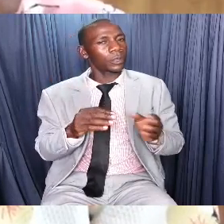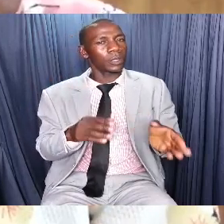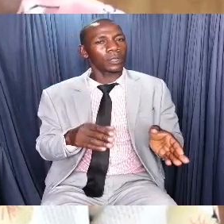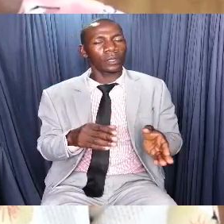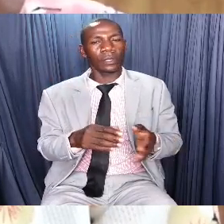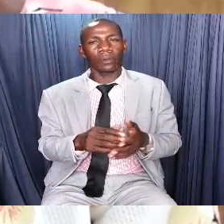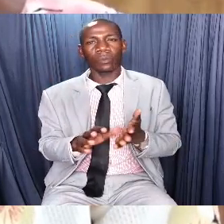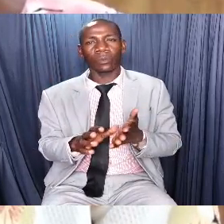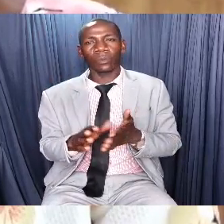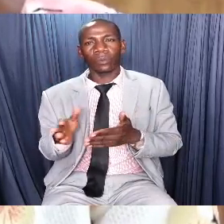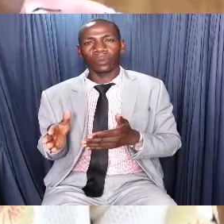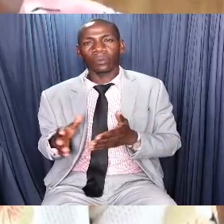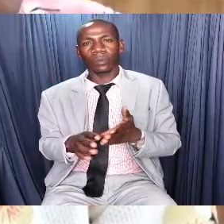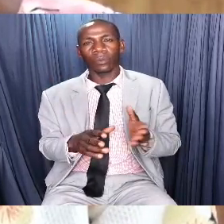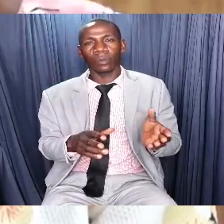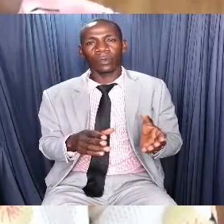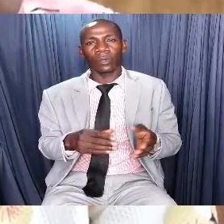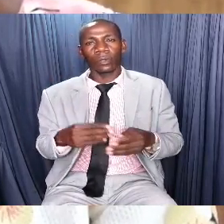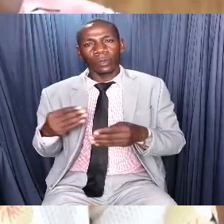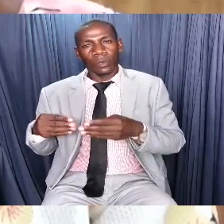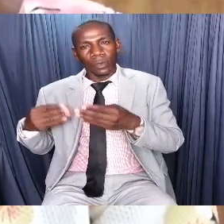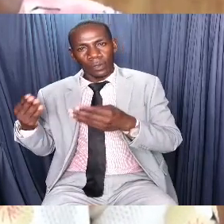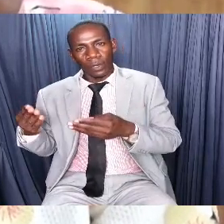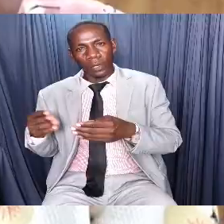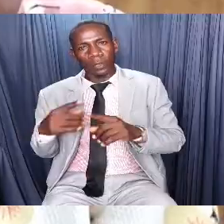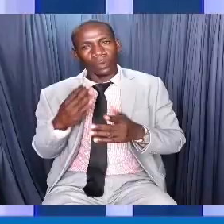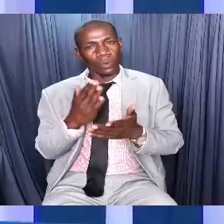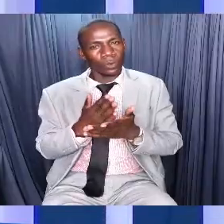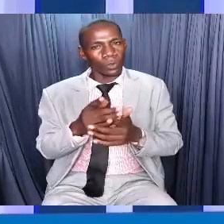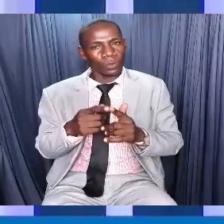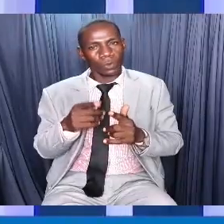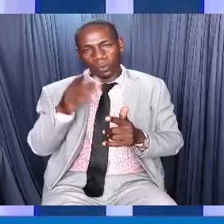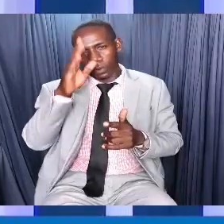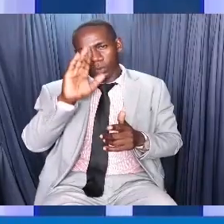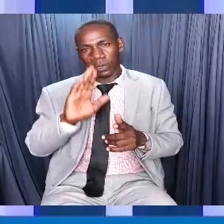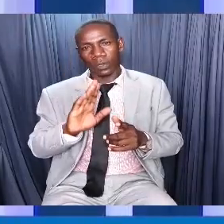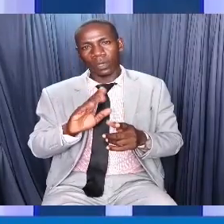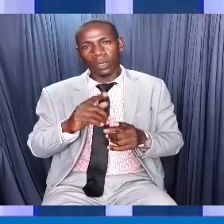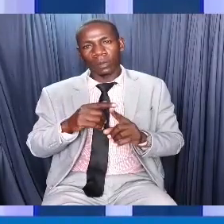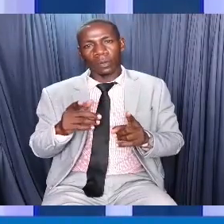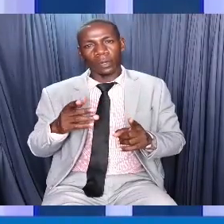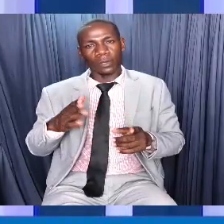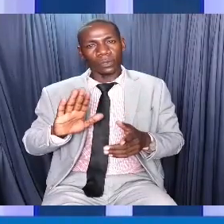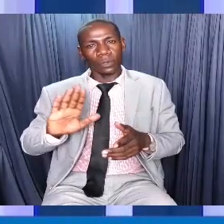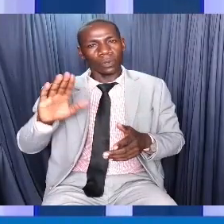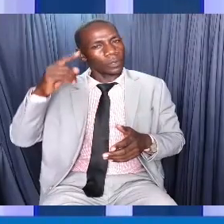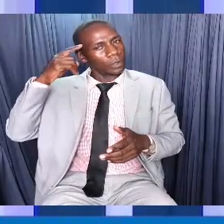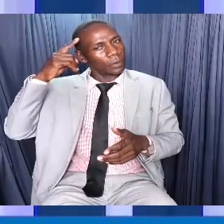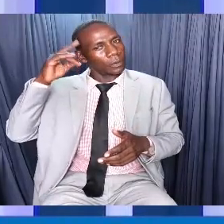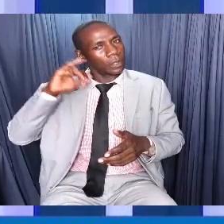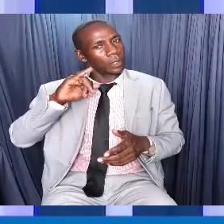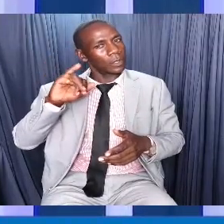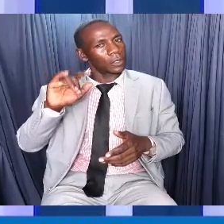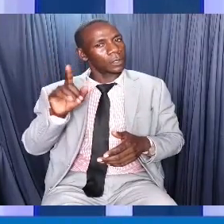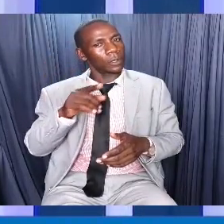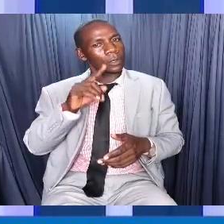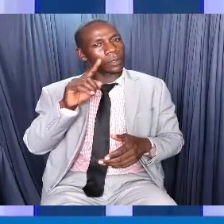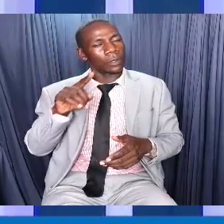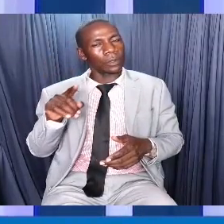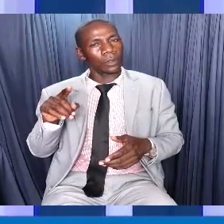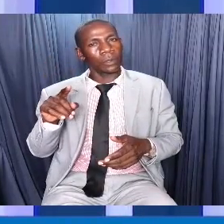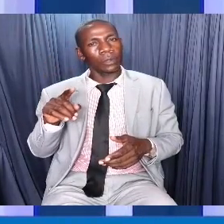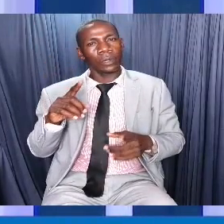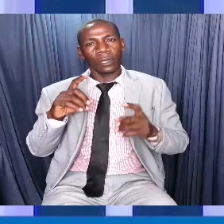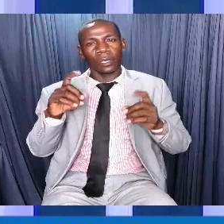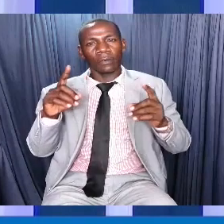here? Natoa kweli zaka vizuri. I'm truly giving tithe very well. Lakini mawazo yako ni machafu. But your thoughts are unclean. Na